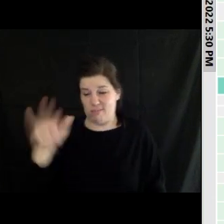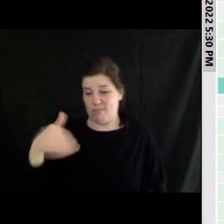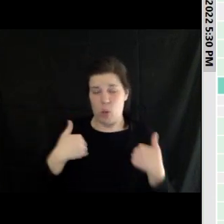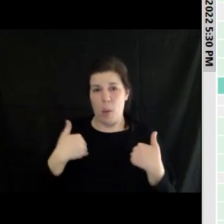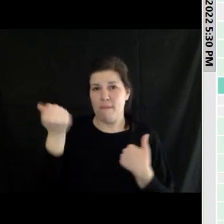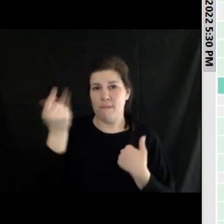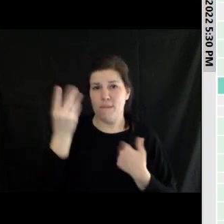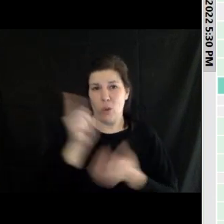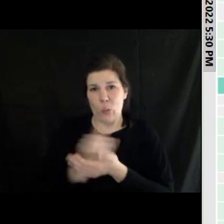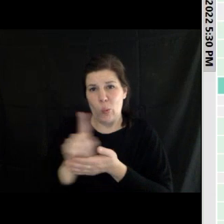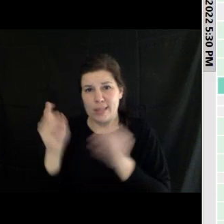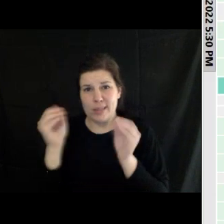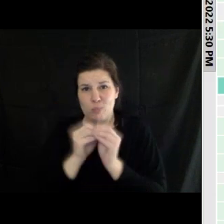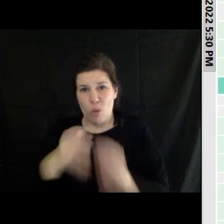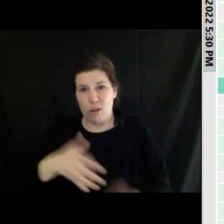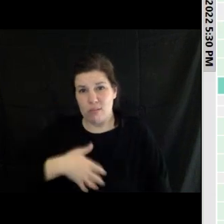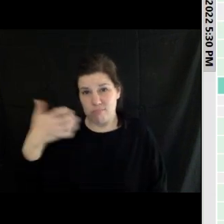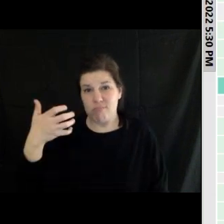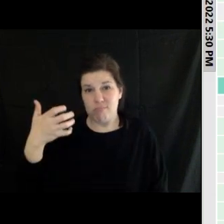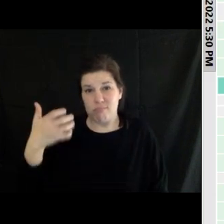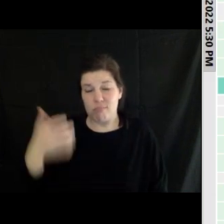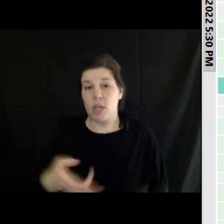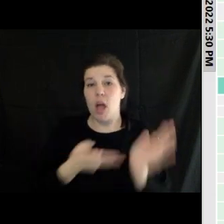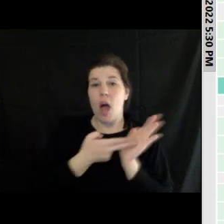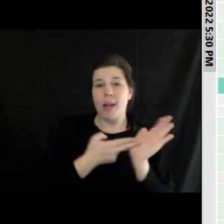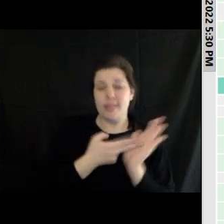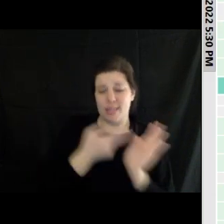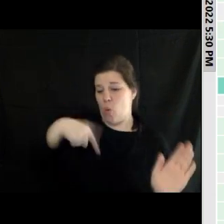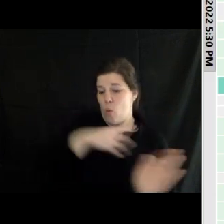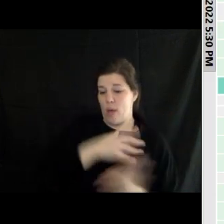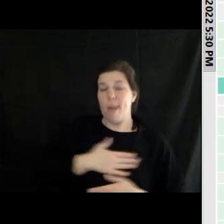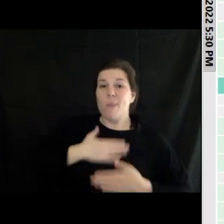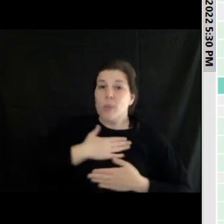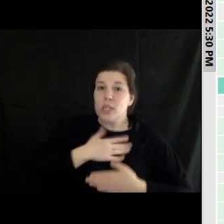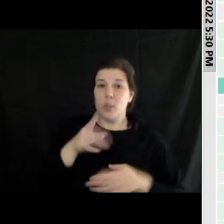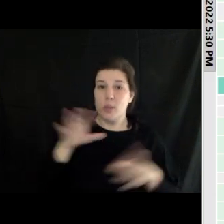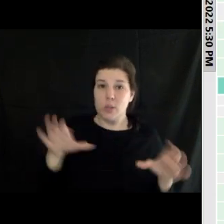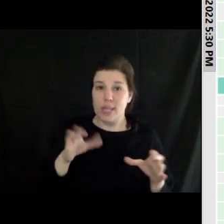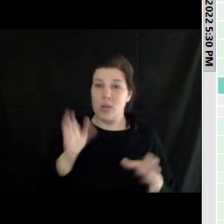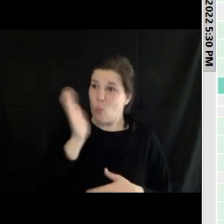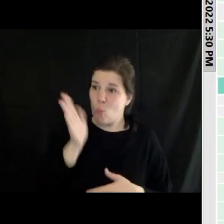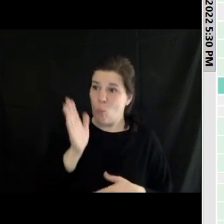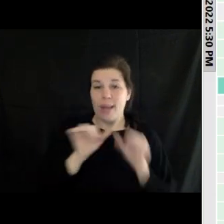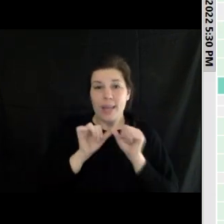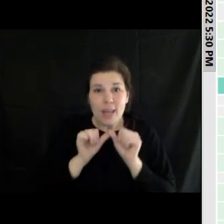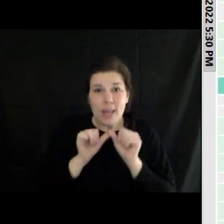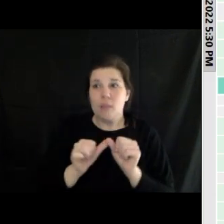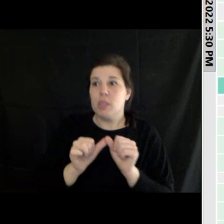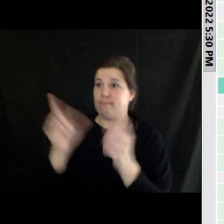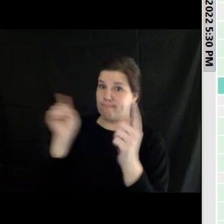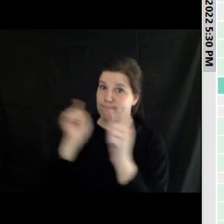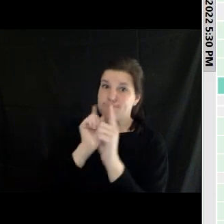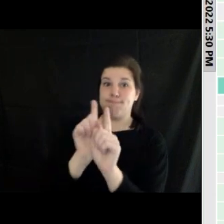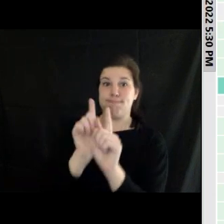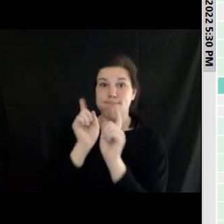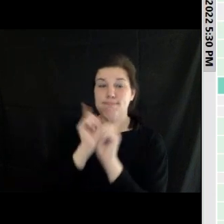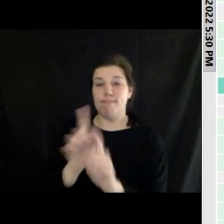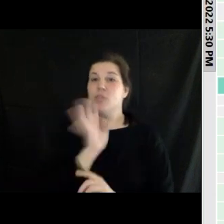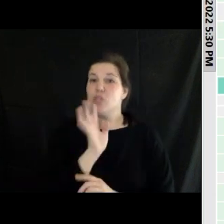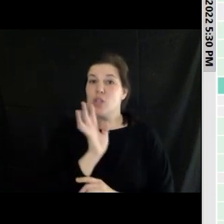Quite frankly, we appreciate what y'all did. And quite frankly, we're going to keep coming to y'all because we're going to keep needing people that's going to come